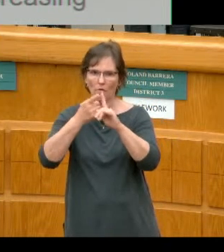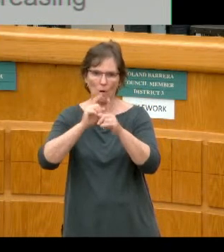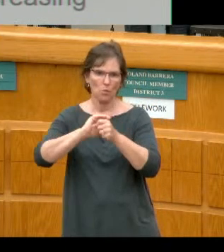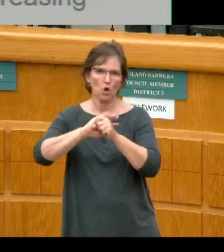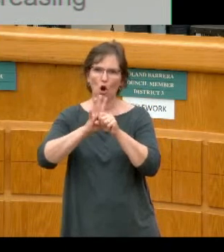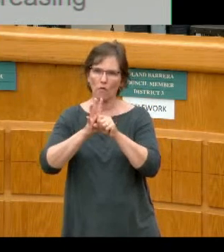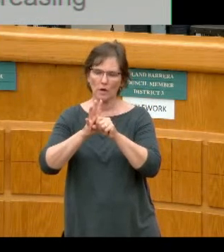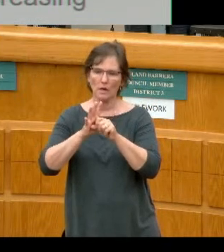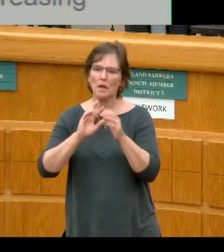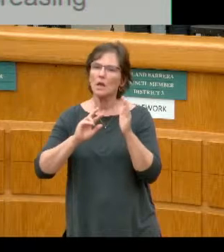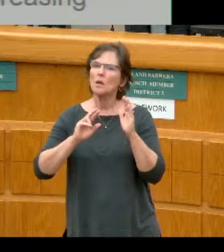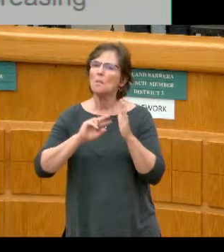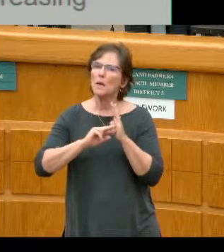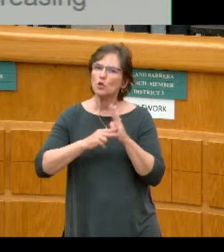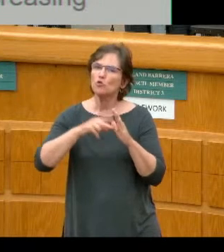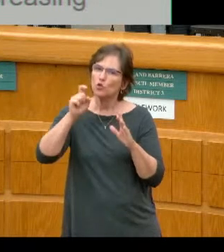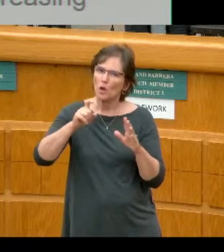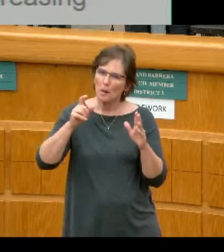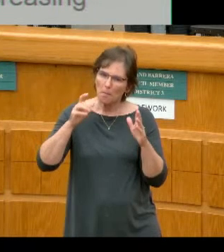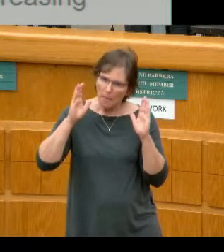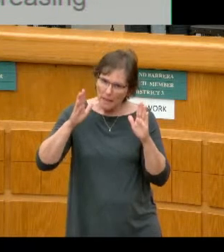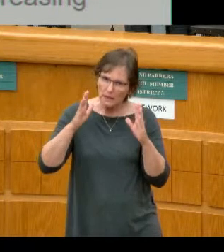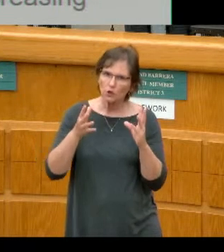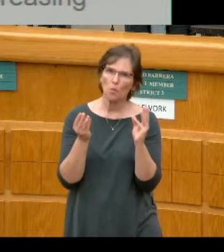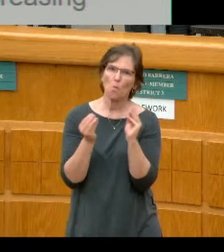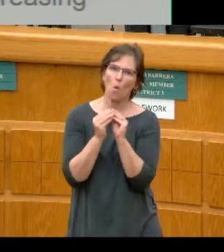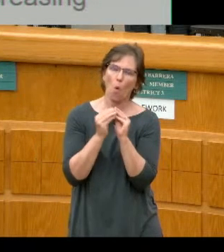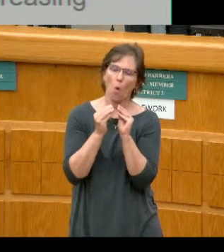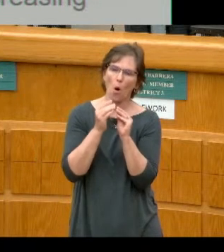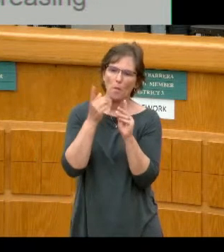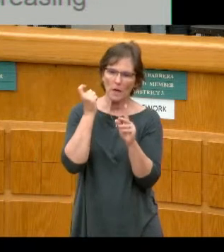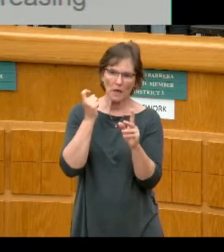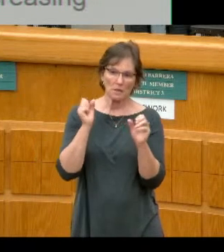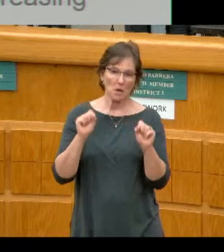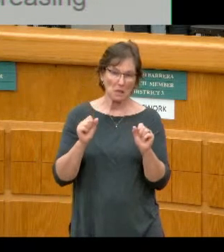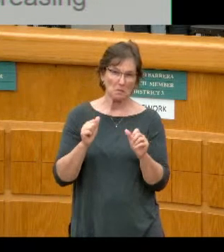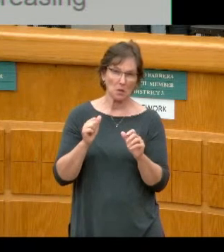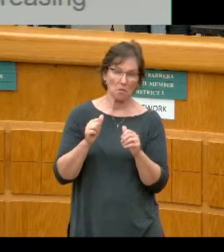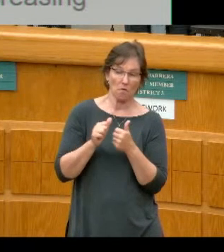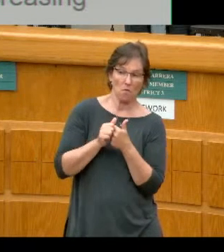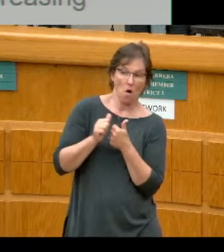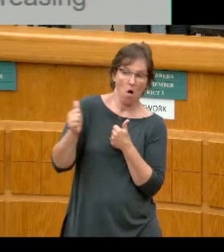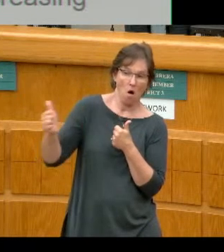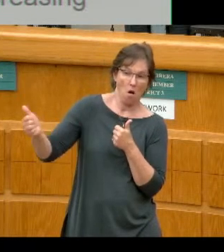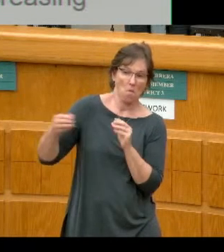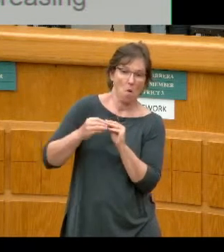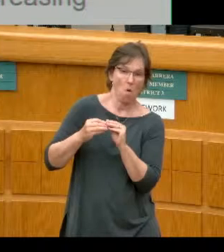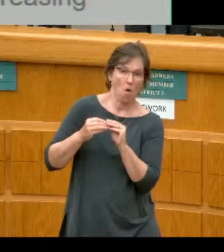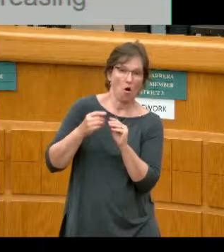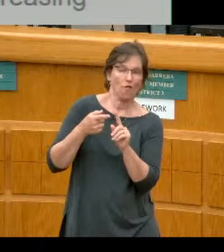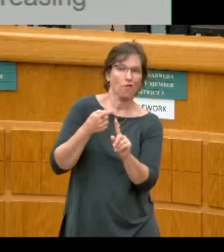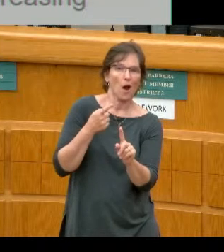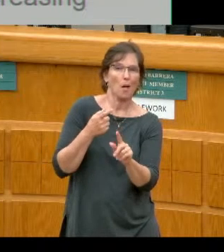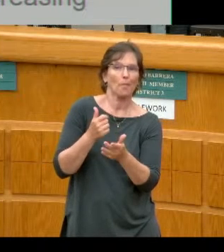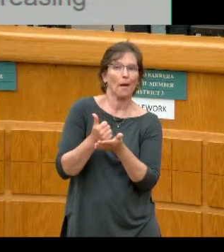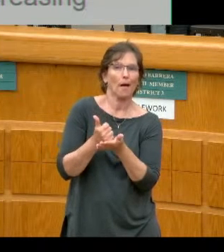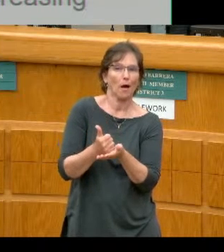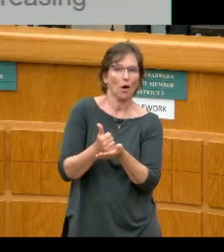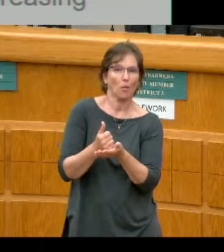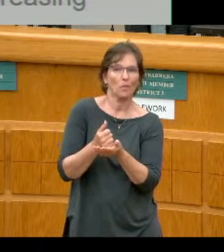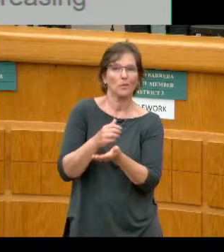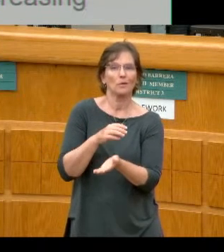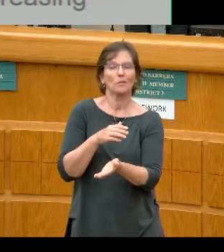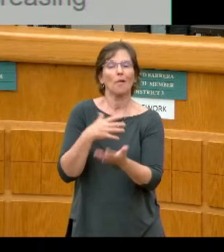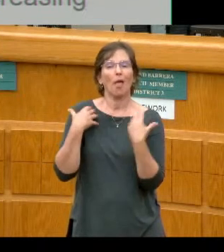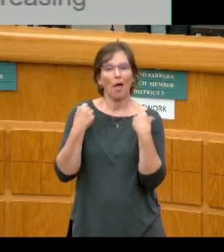decrease, apparently, in cases in other parts of the coastal bend. And there's more fatalities per